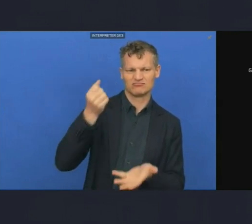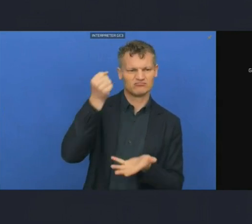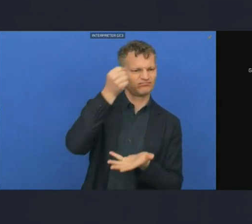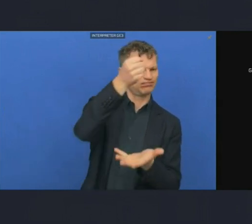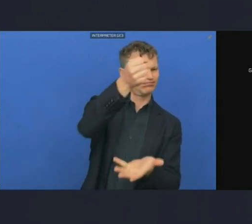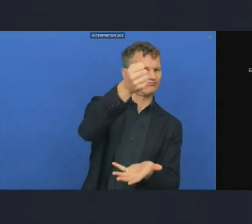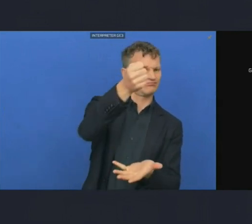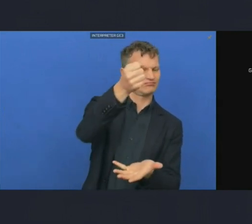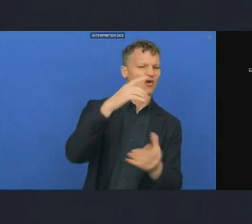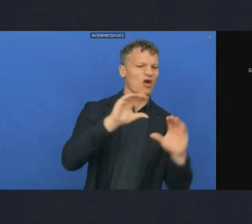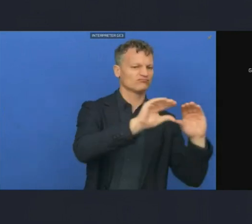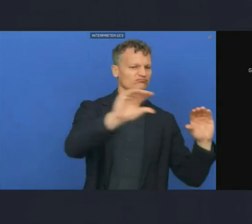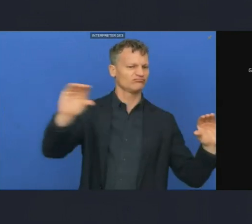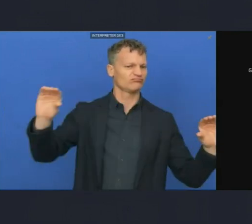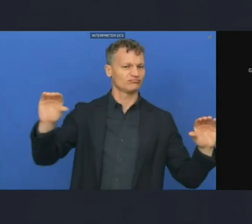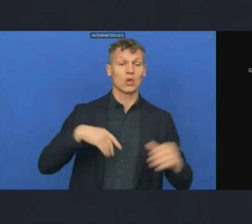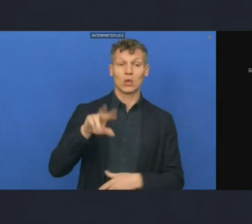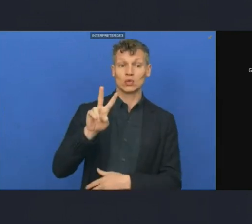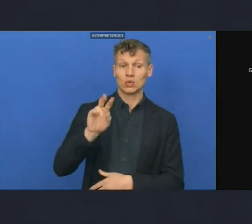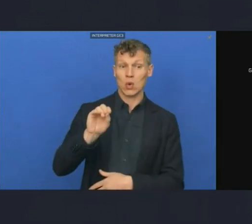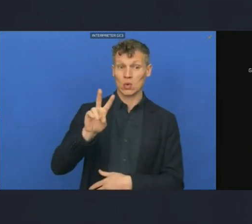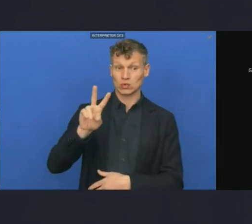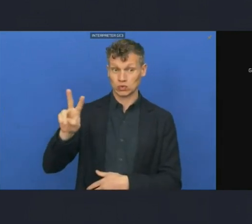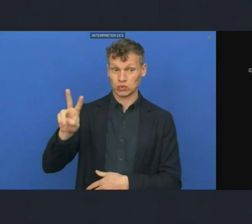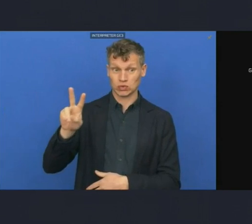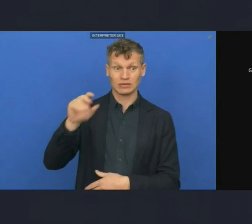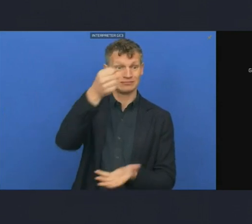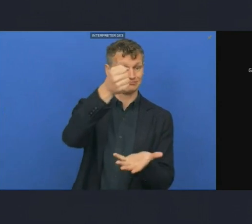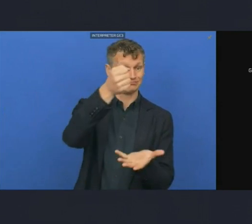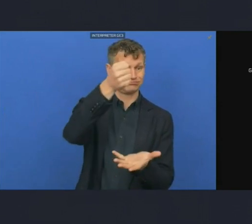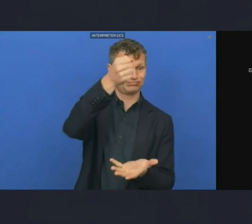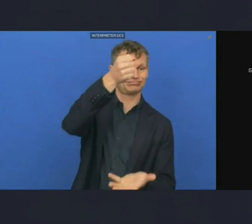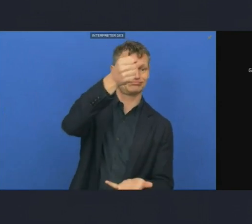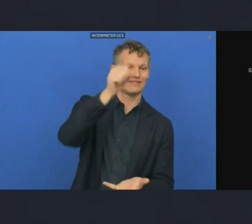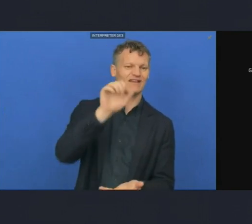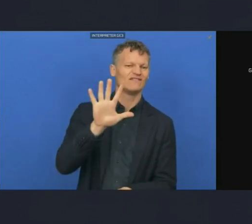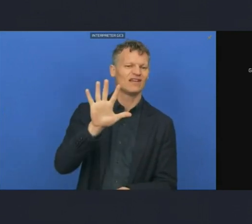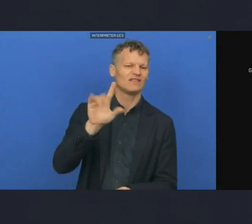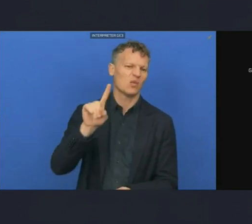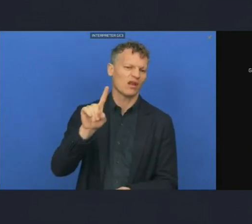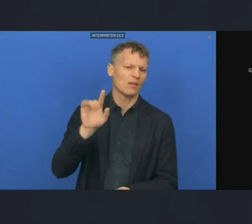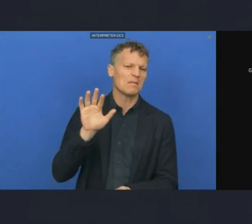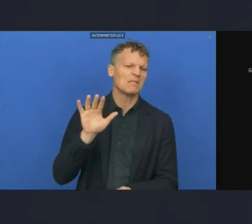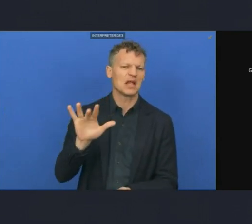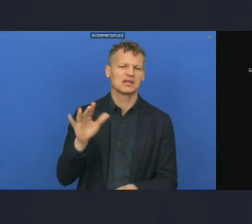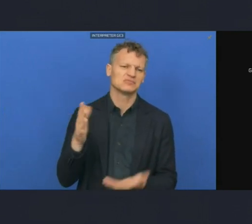2022, 51 million will be at stake. So more or less 10 million more, allowing us to finance much